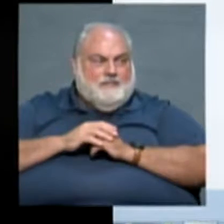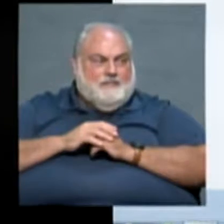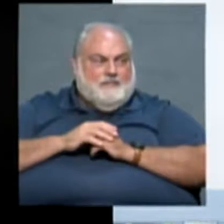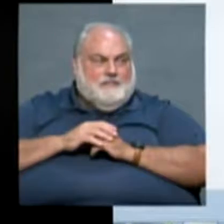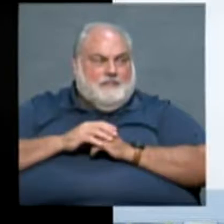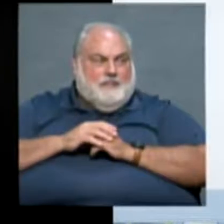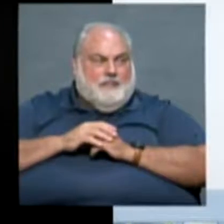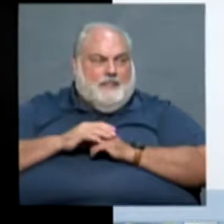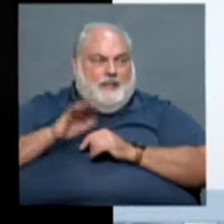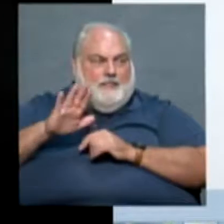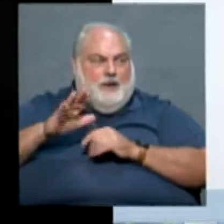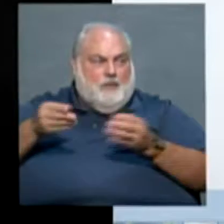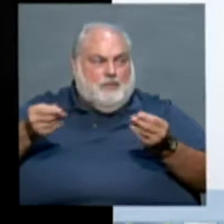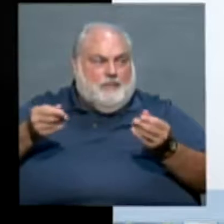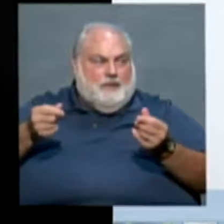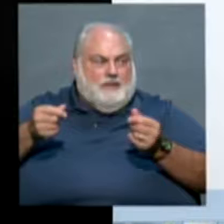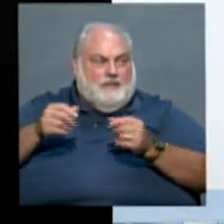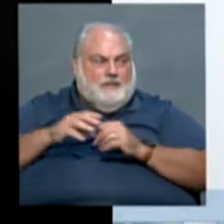That's their property.